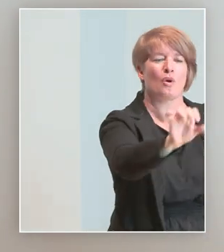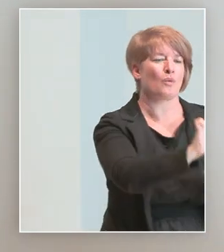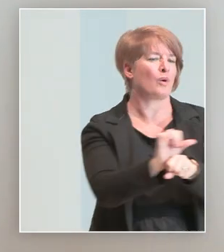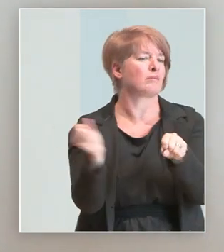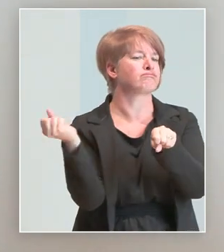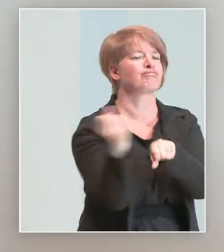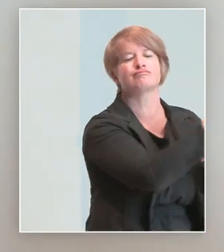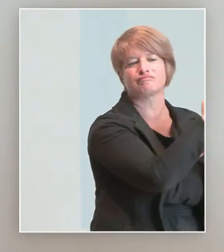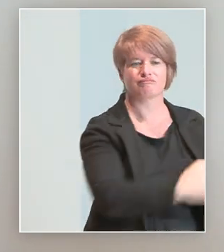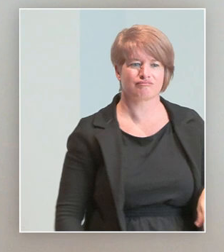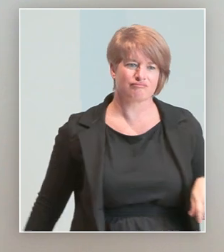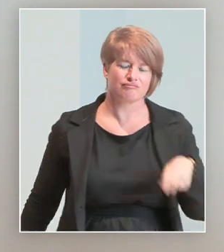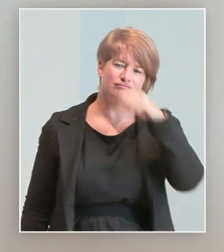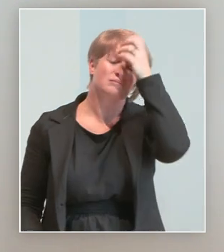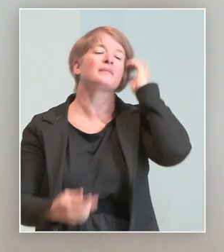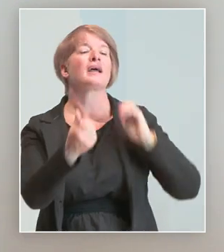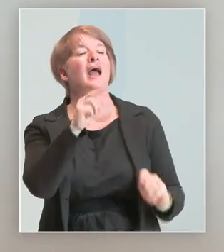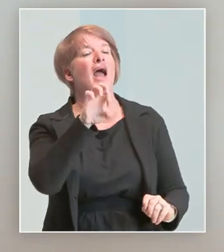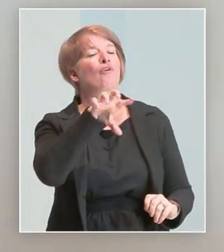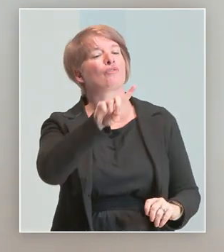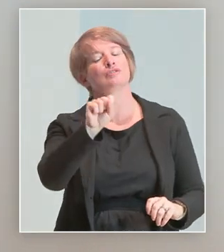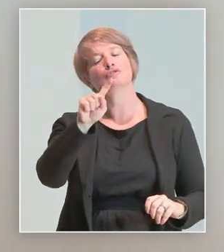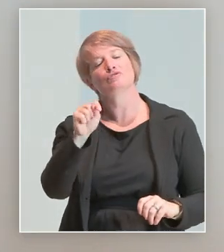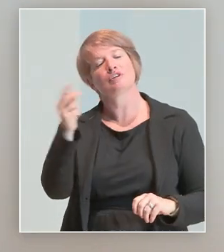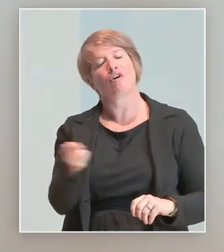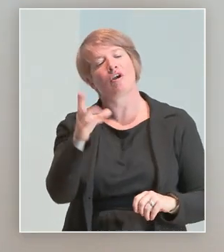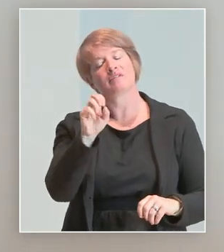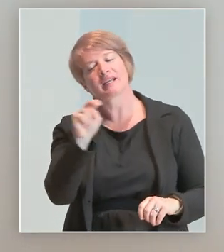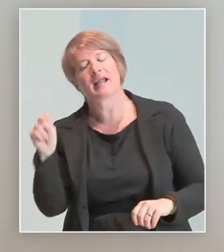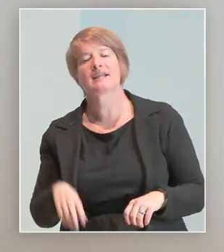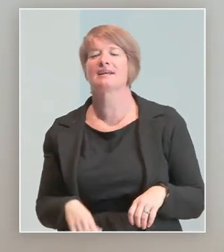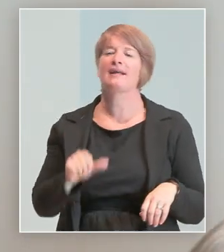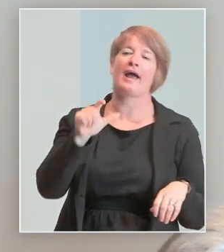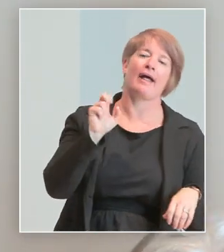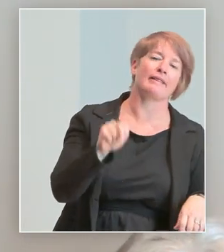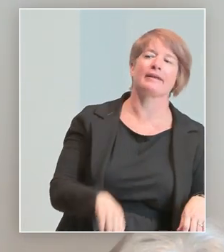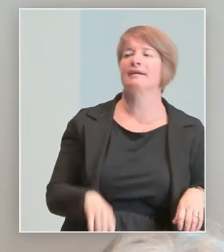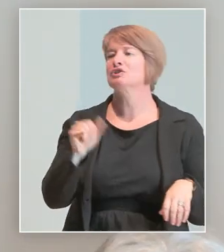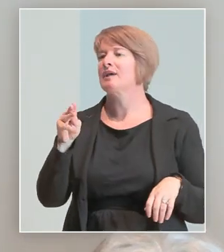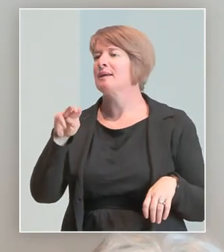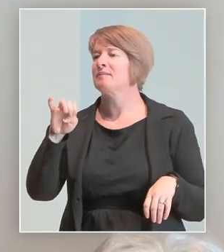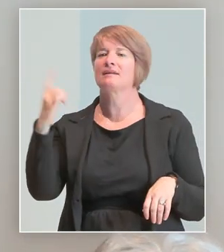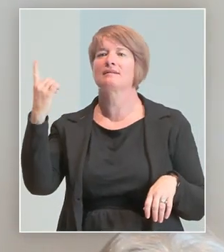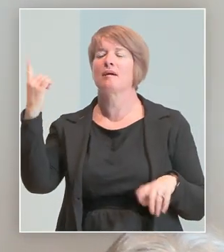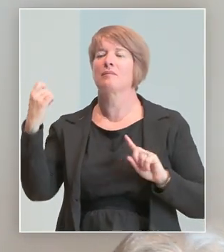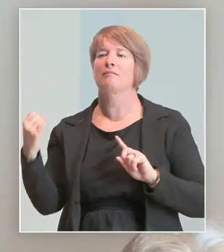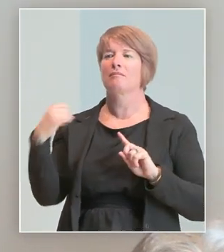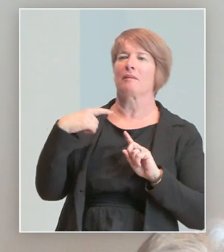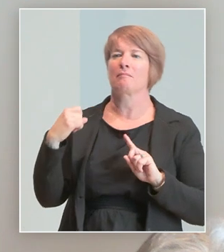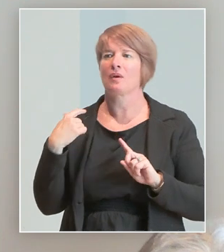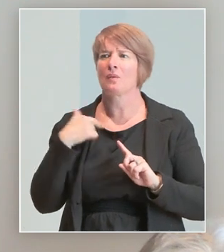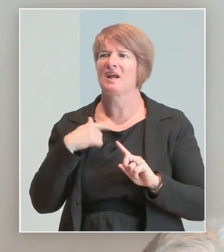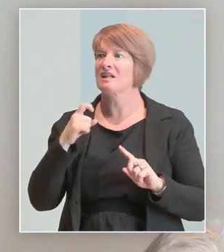Somewhere in the wind of Herald Street, Hartford, Connecticut, Alan, Jamie, someone's actions prompted one of us to sound